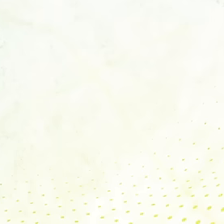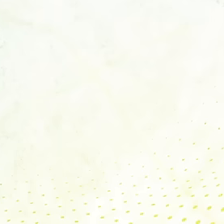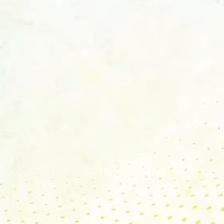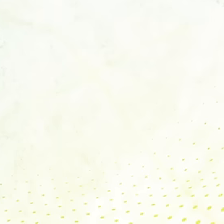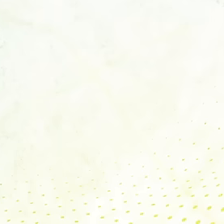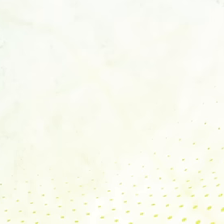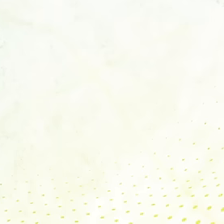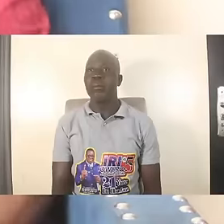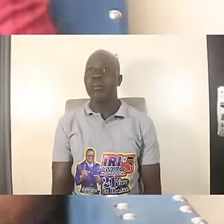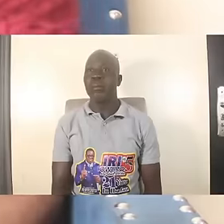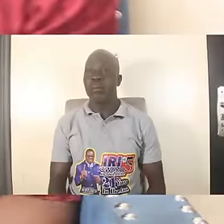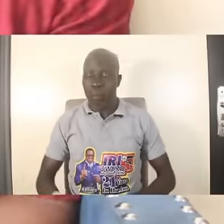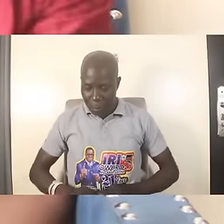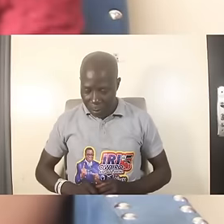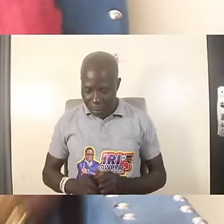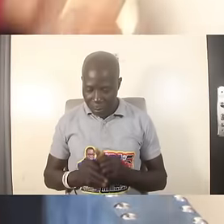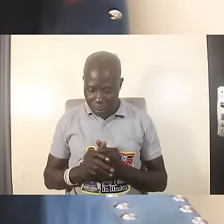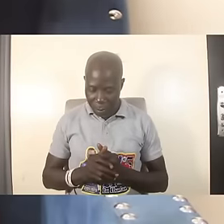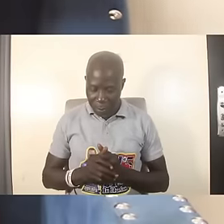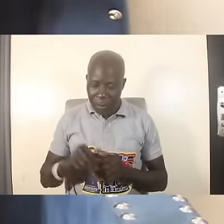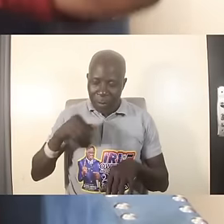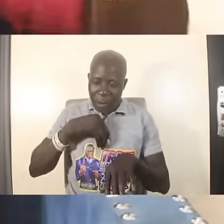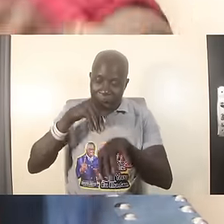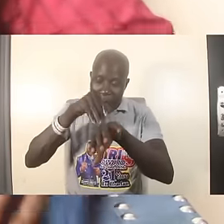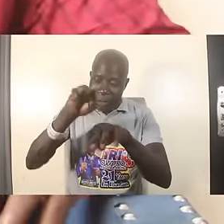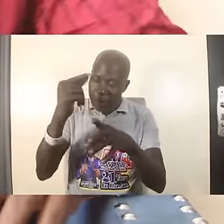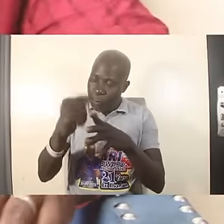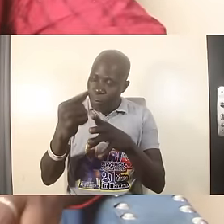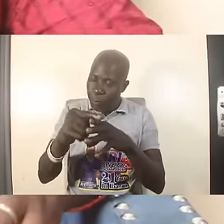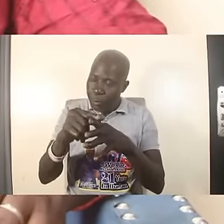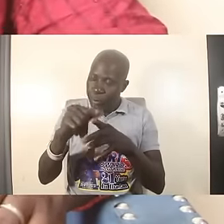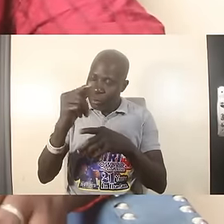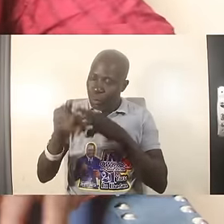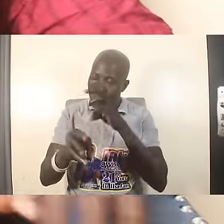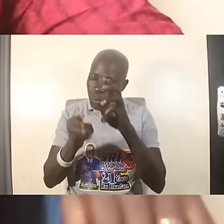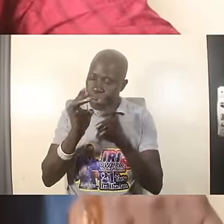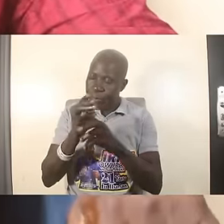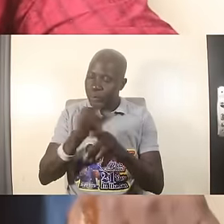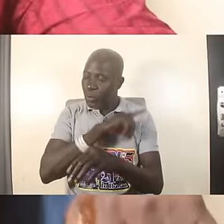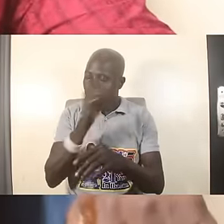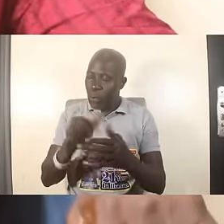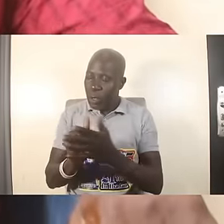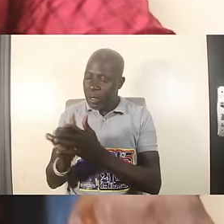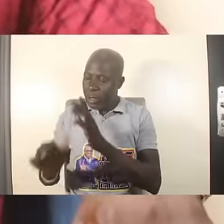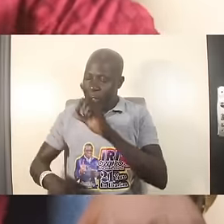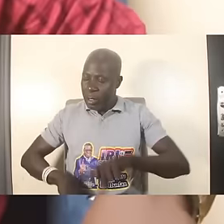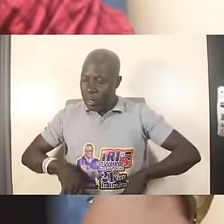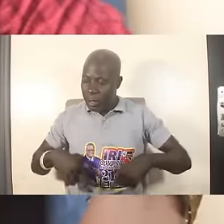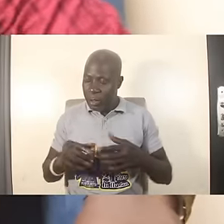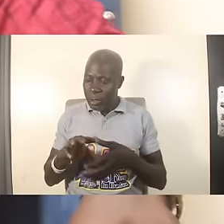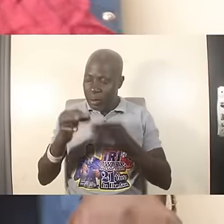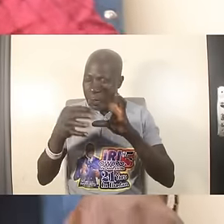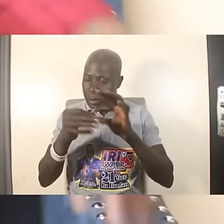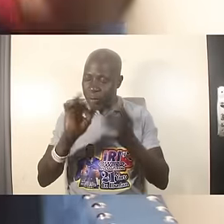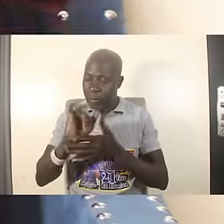awon na mi ere amen Jesus ha ha mo ro jade bayi step out the word be Oluwa ti beti emi e wa as only better